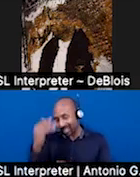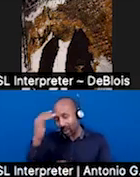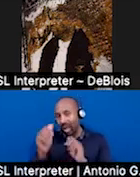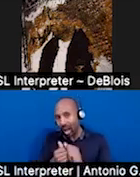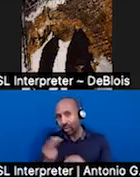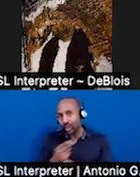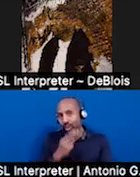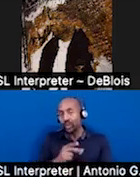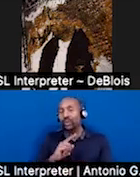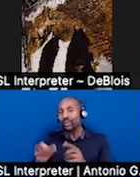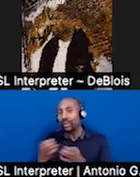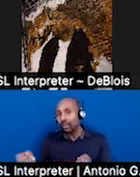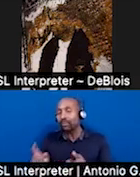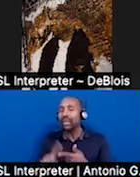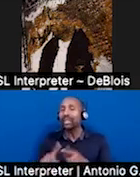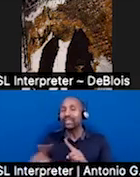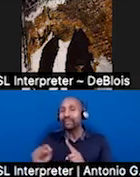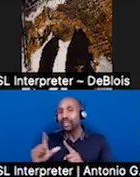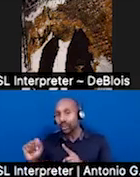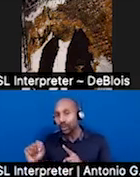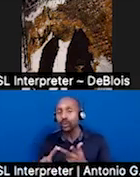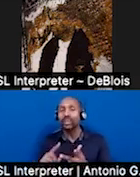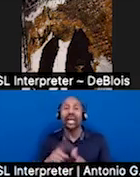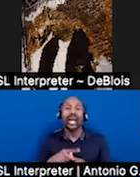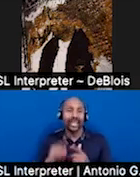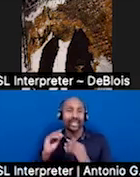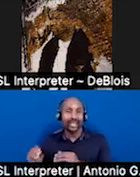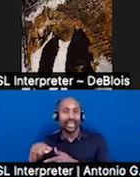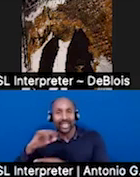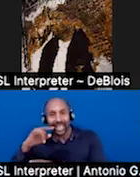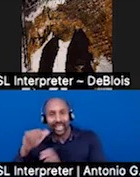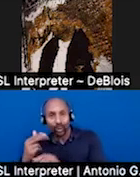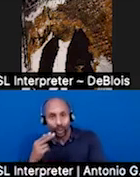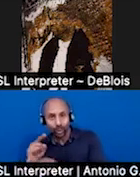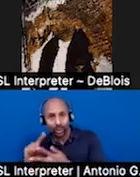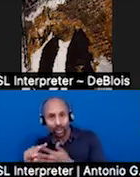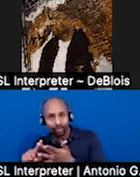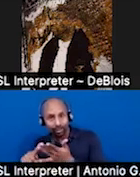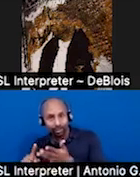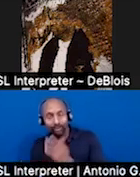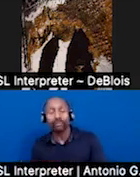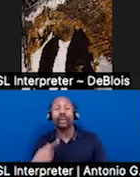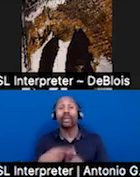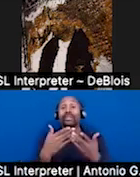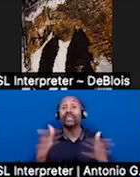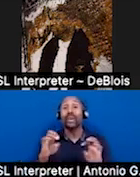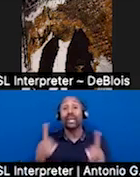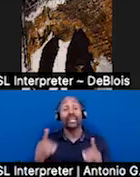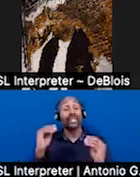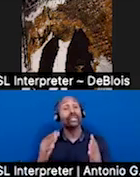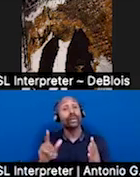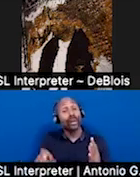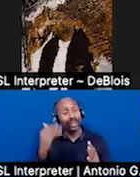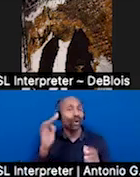them and teaching the kids how to use them, and the teacher, the general education teacher, knowing how to